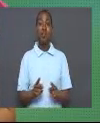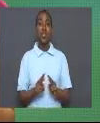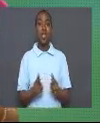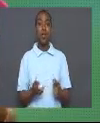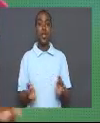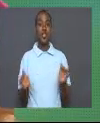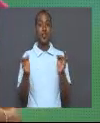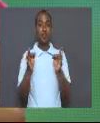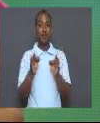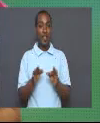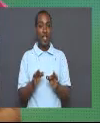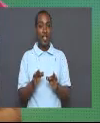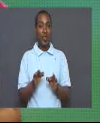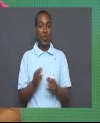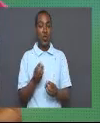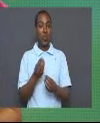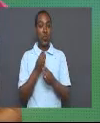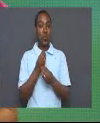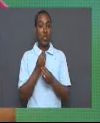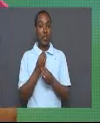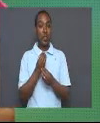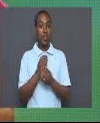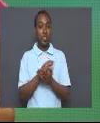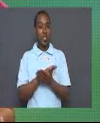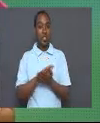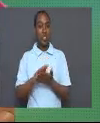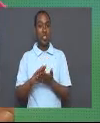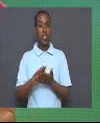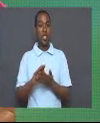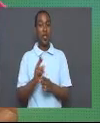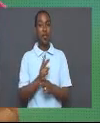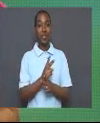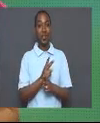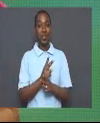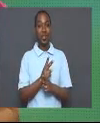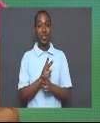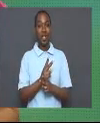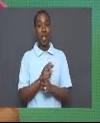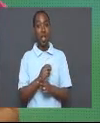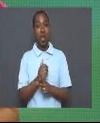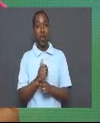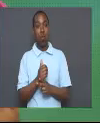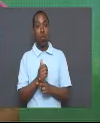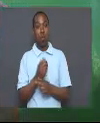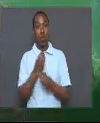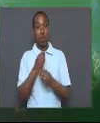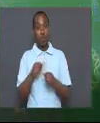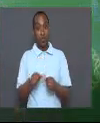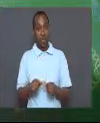important to maintain food safety even when using preserved foods.